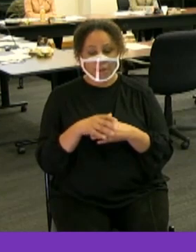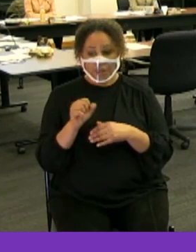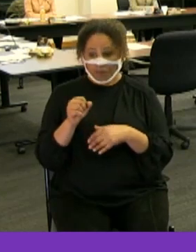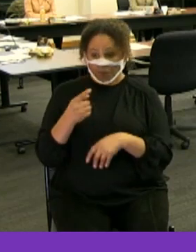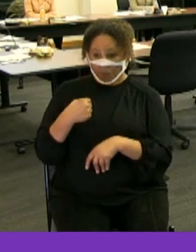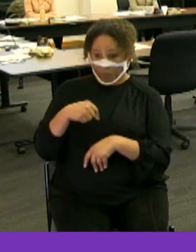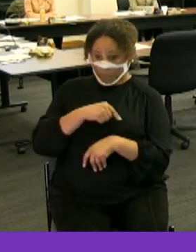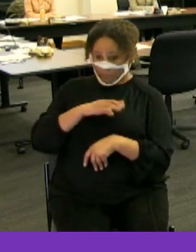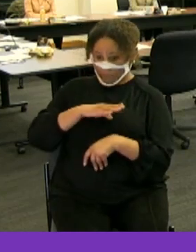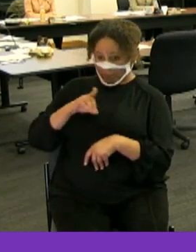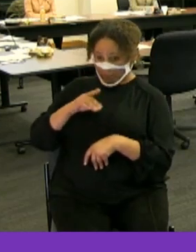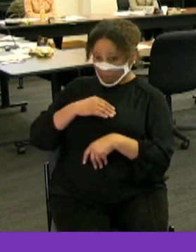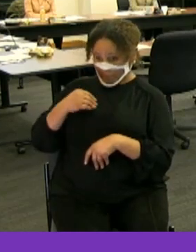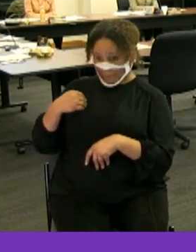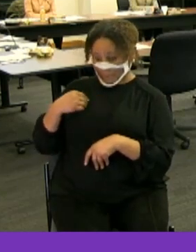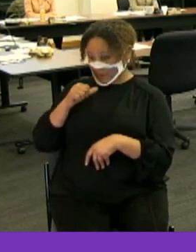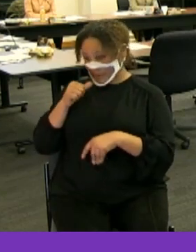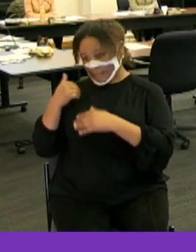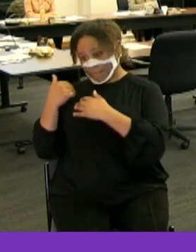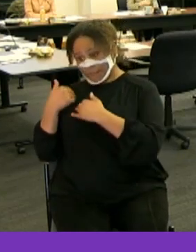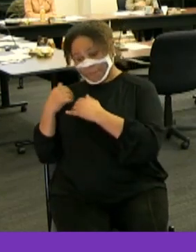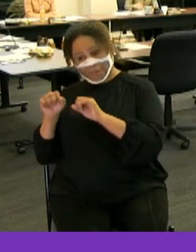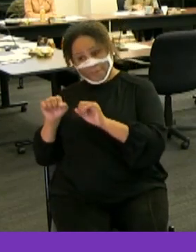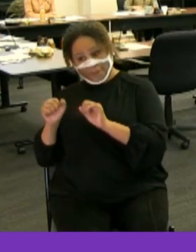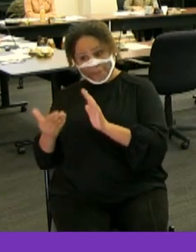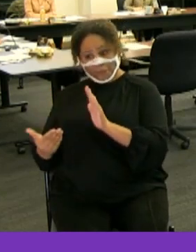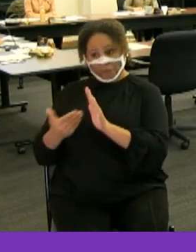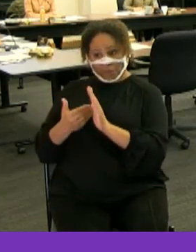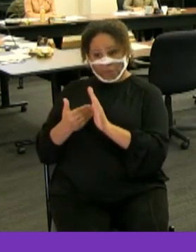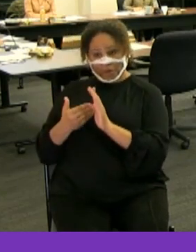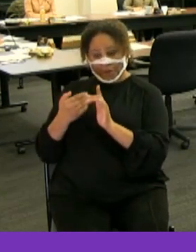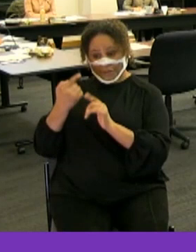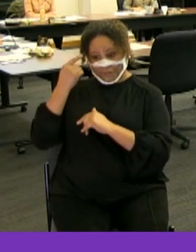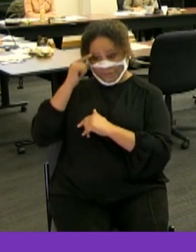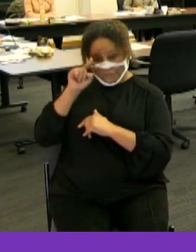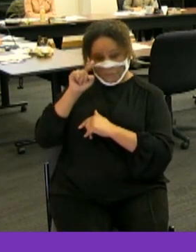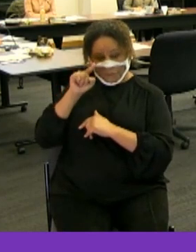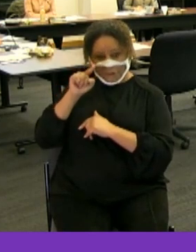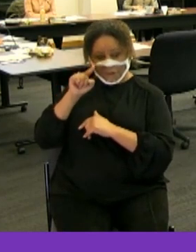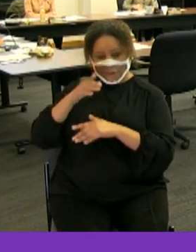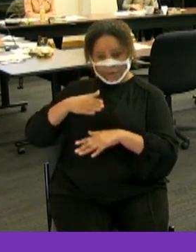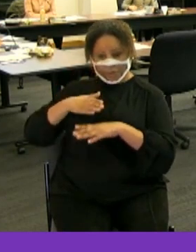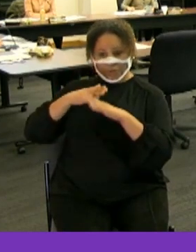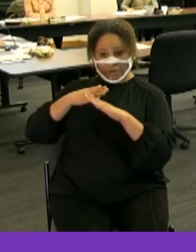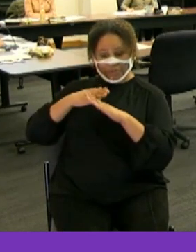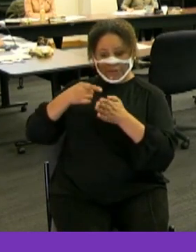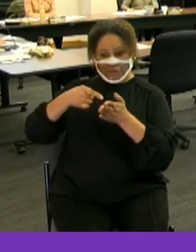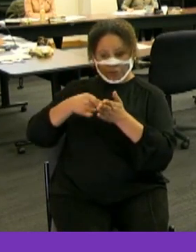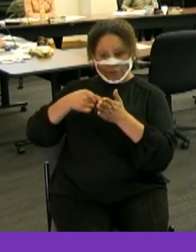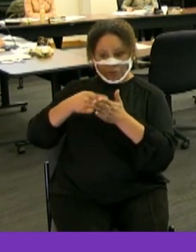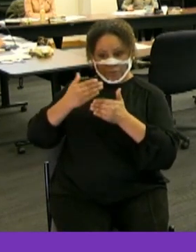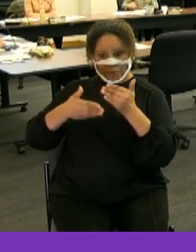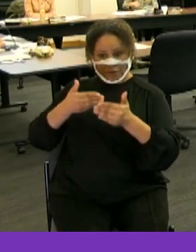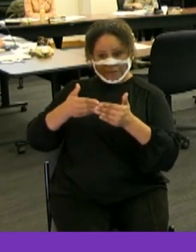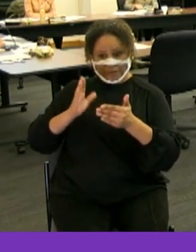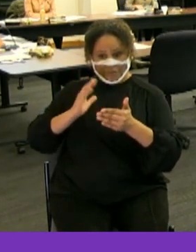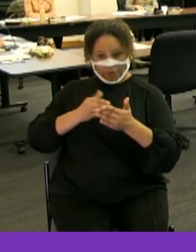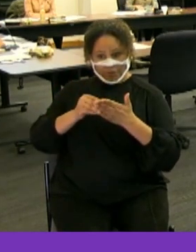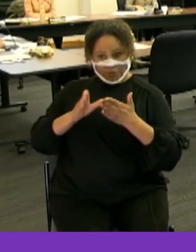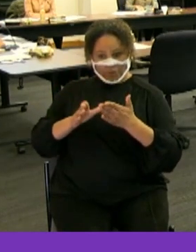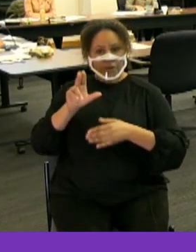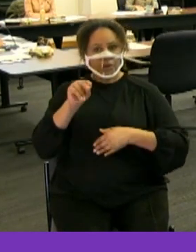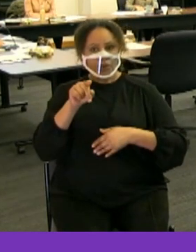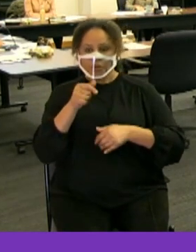So we as board members are not liable to get sued for disrupting due process on our students. No, you're not, because